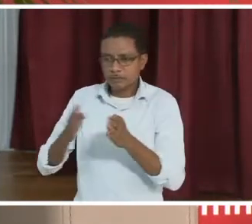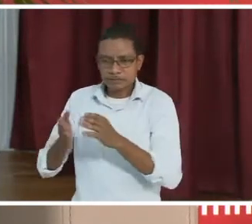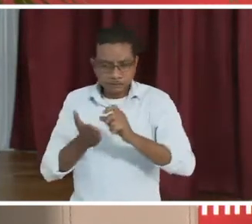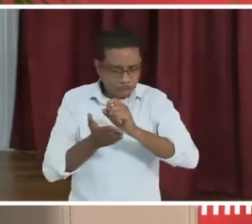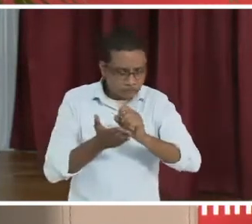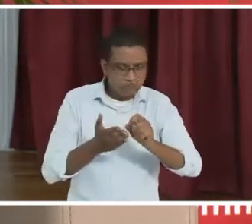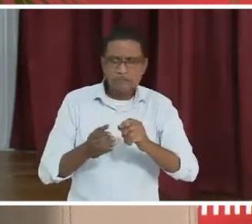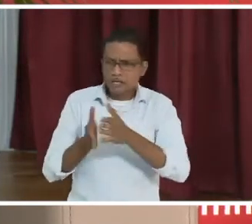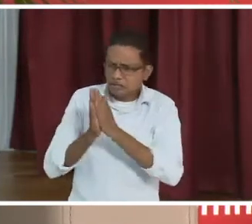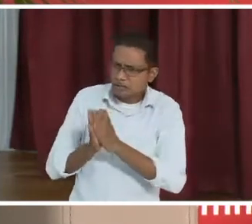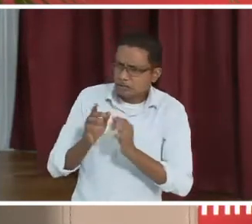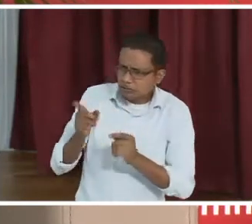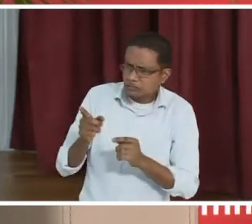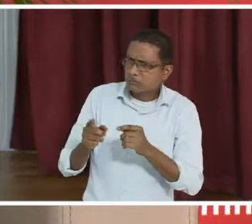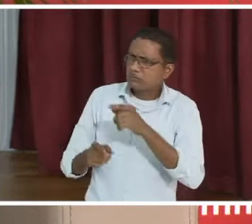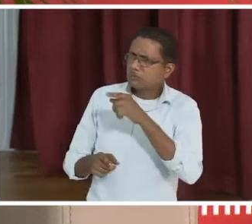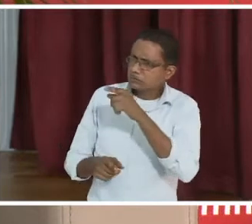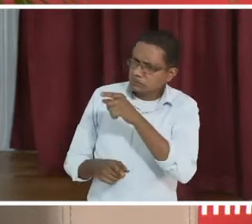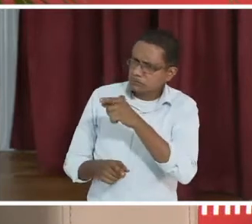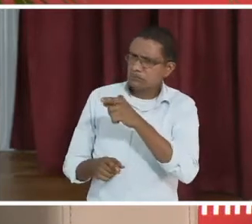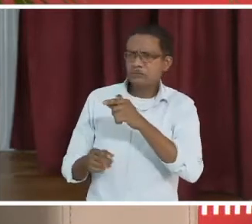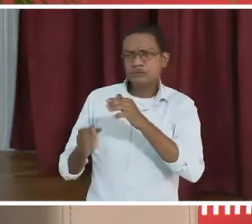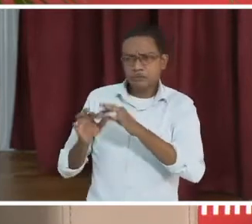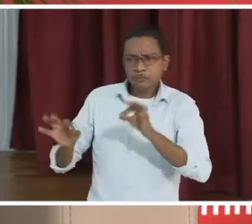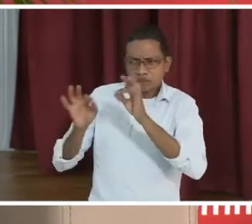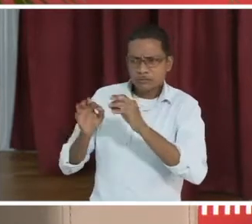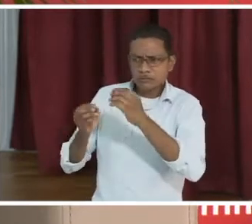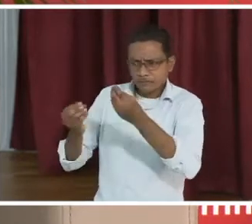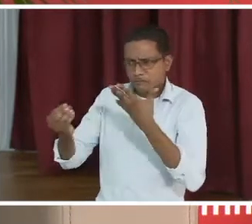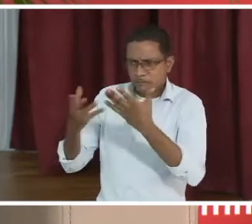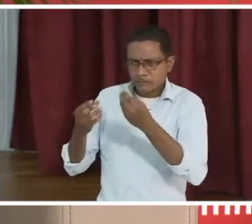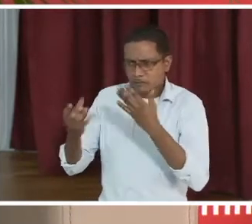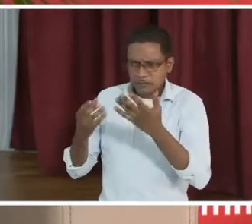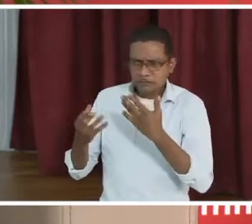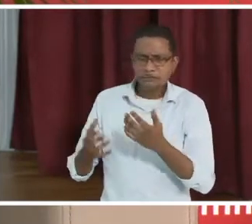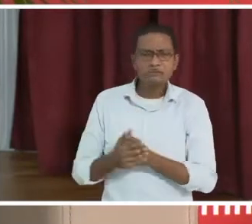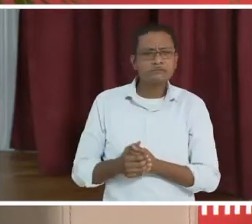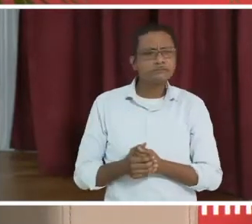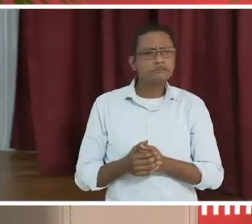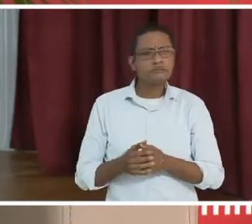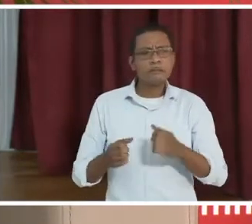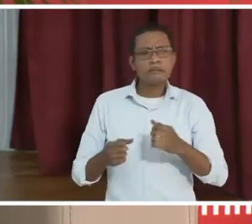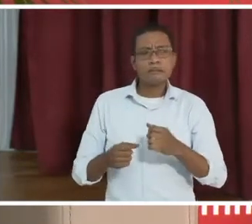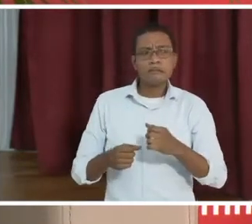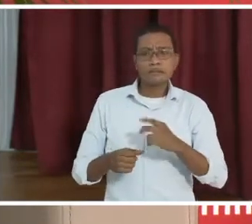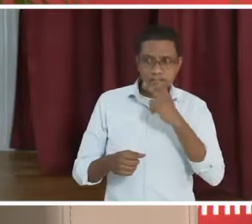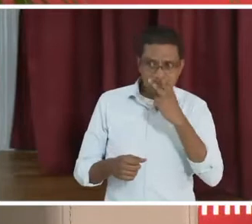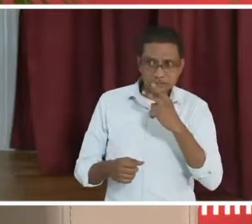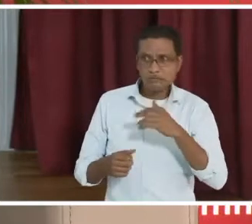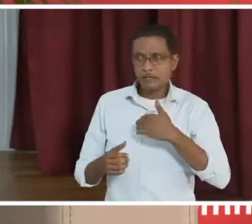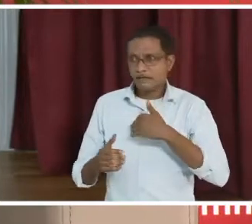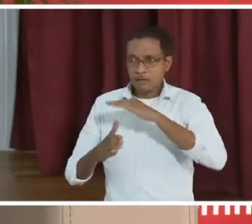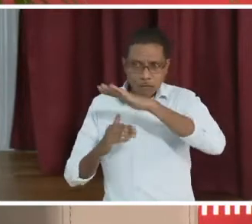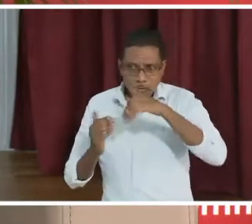asking you about, your relevant information outside of the basic that I just mentioned. Make sure we covered all ground as it